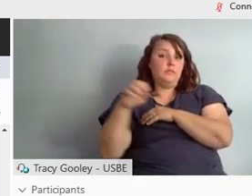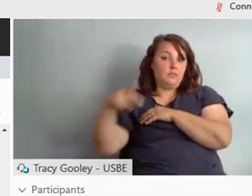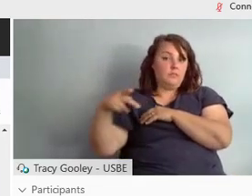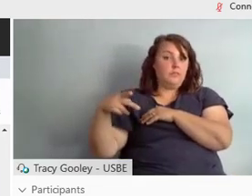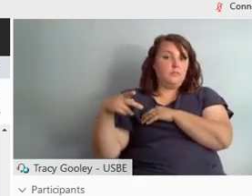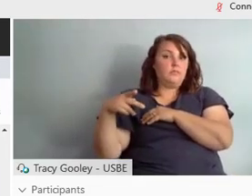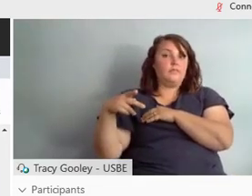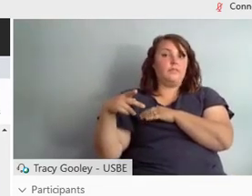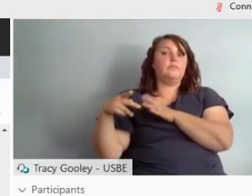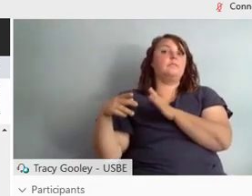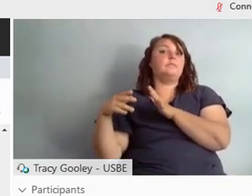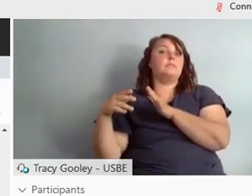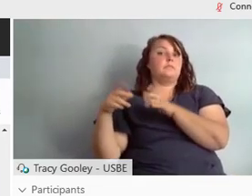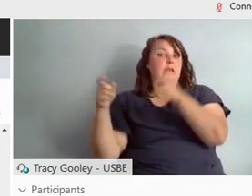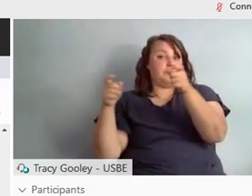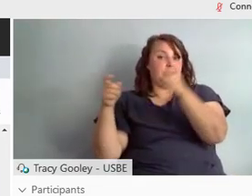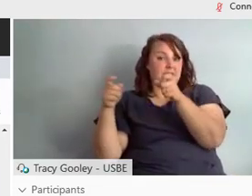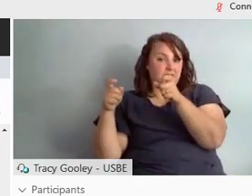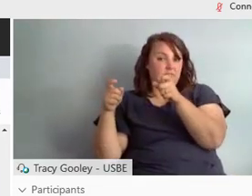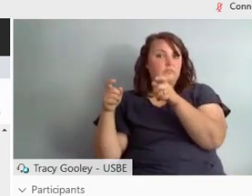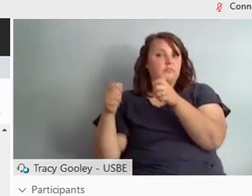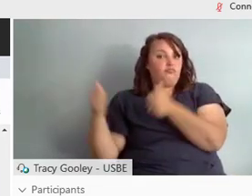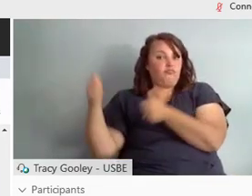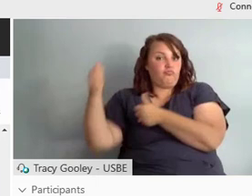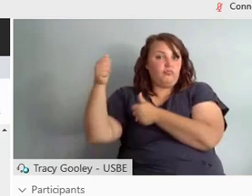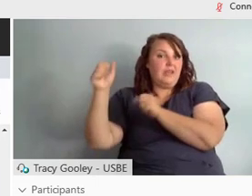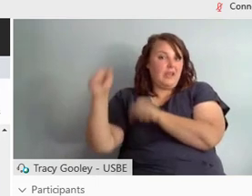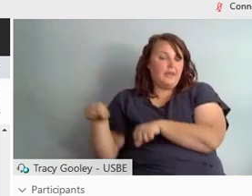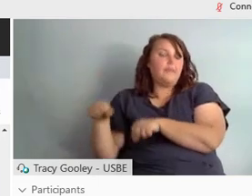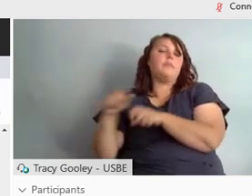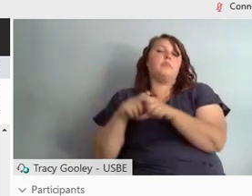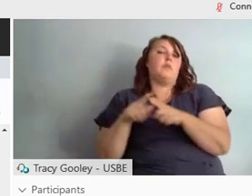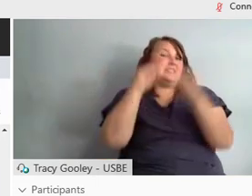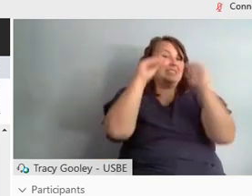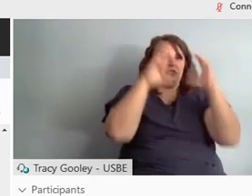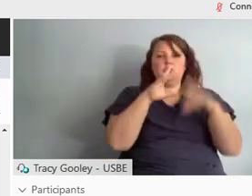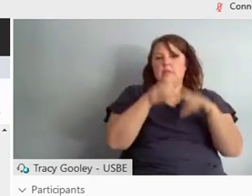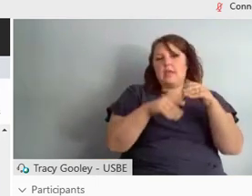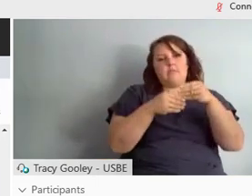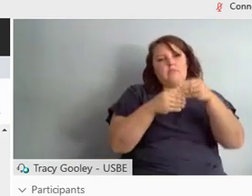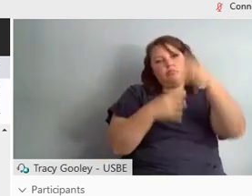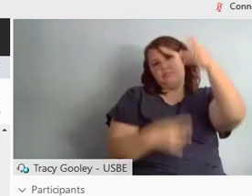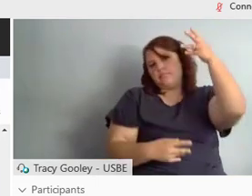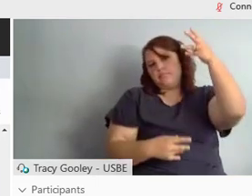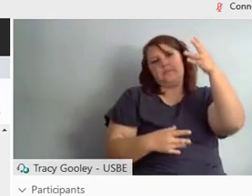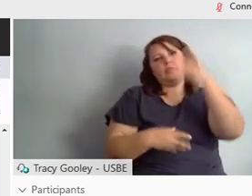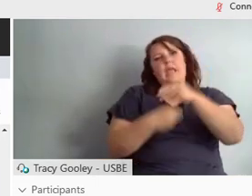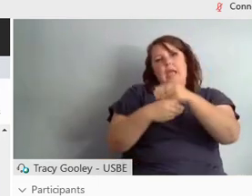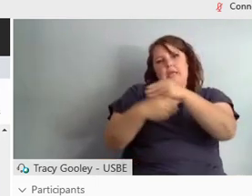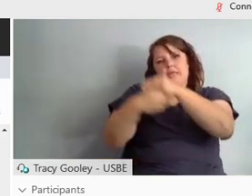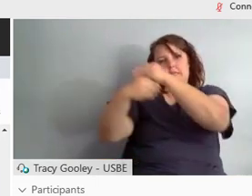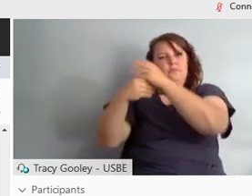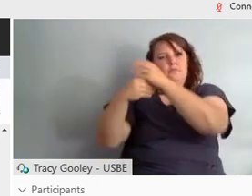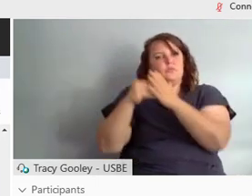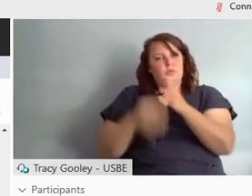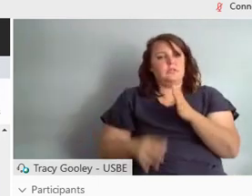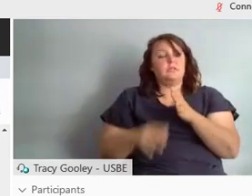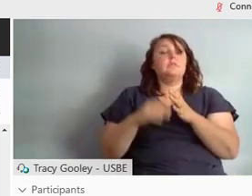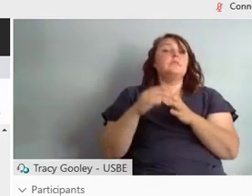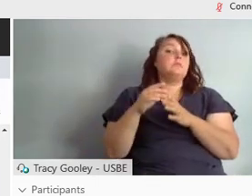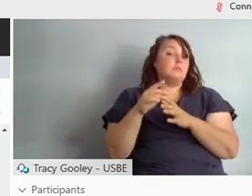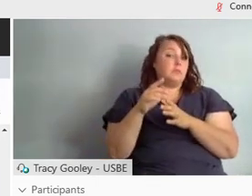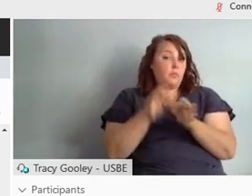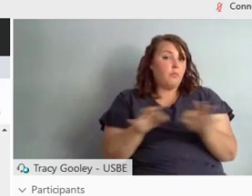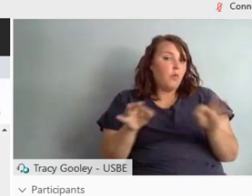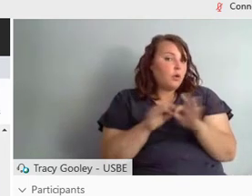to roster students. Teachers will not be able to roster students. Okay, so it's important to note, if you